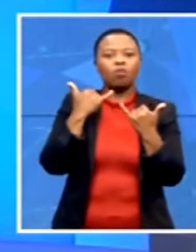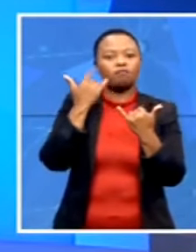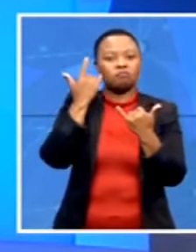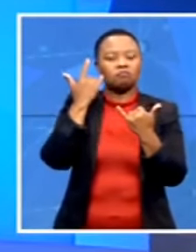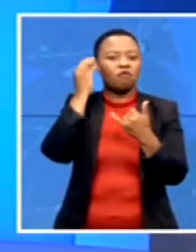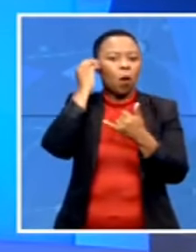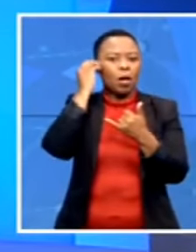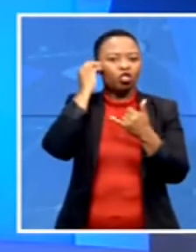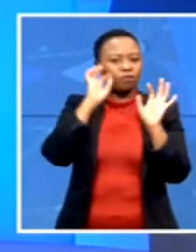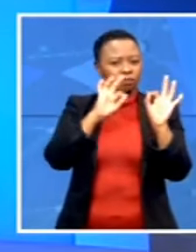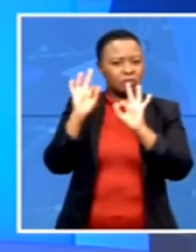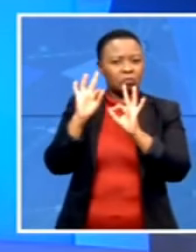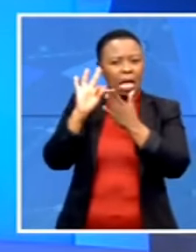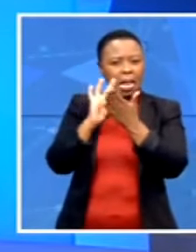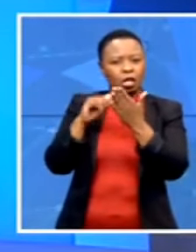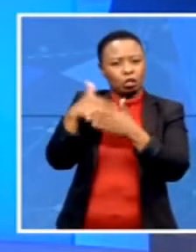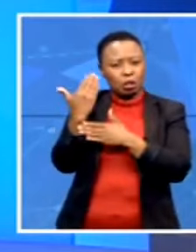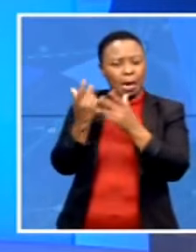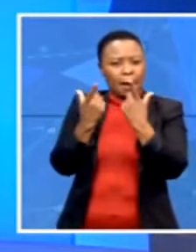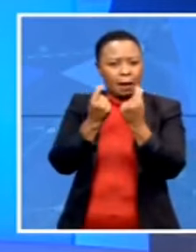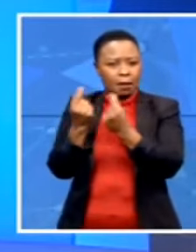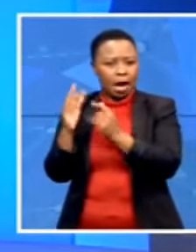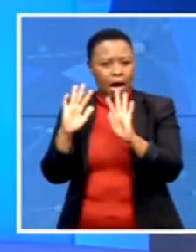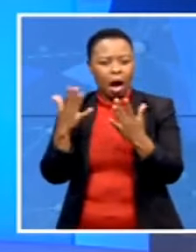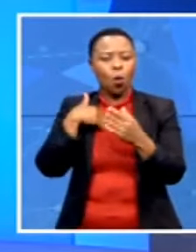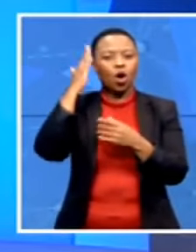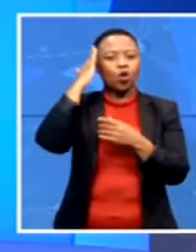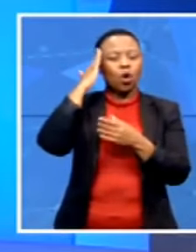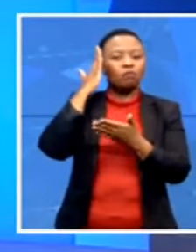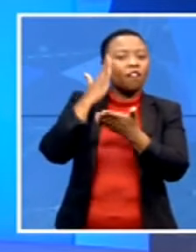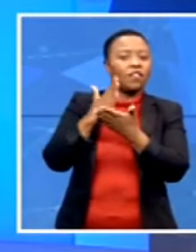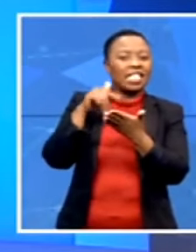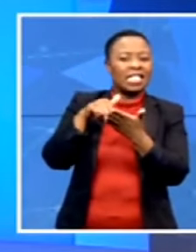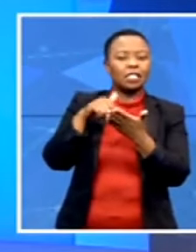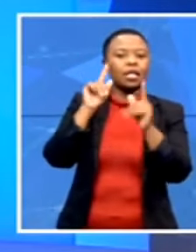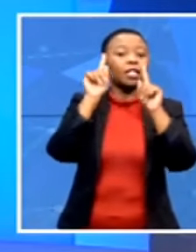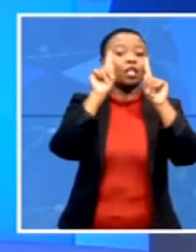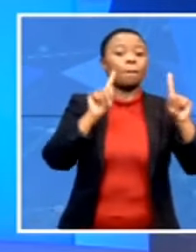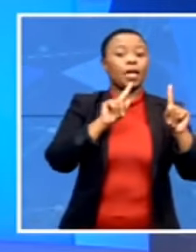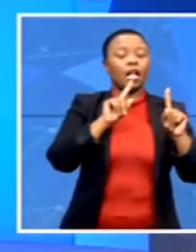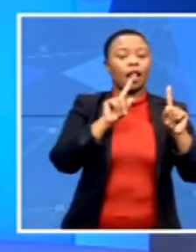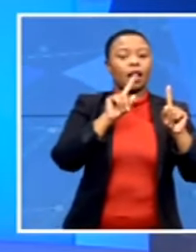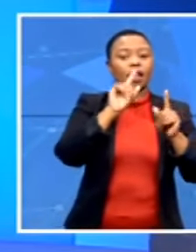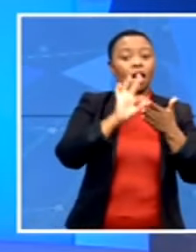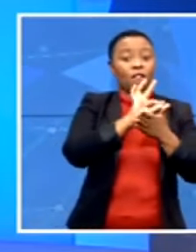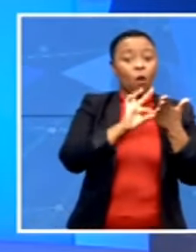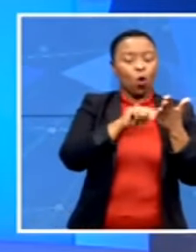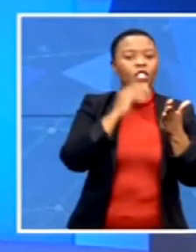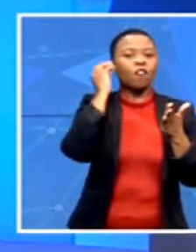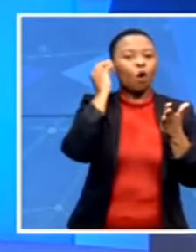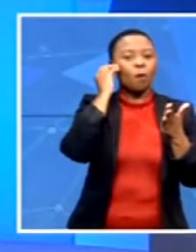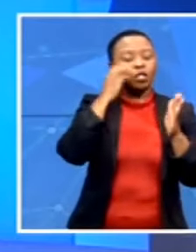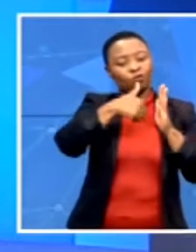we need people to know fast facts. For example, your special votes. We've got all that information that's sitting on the website in terms of the number